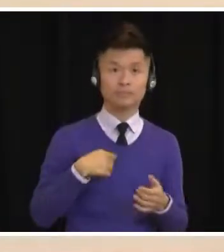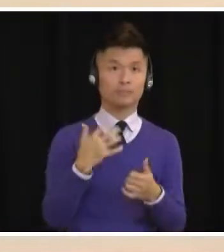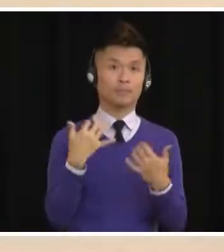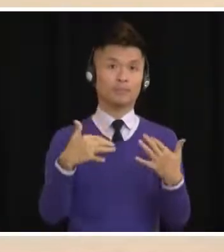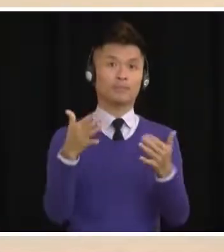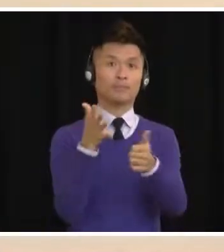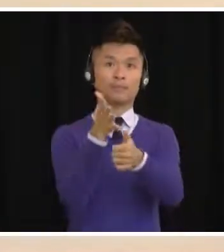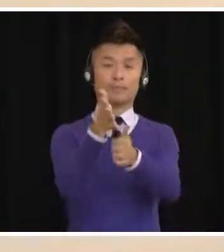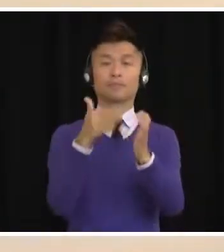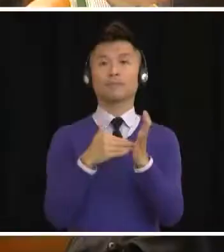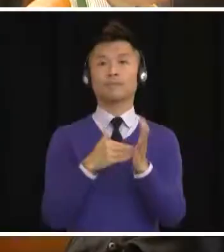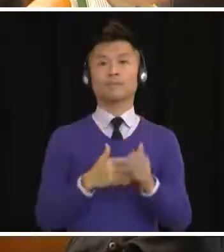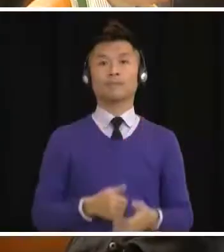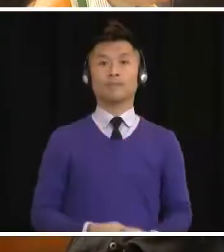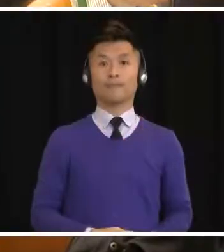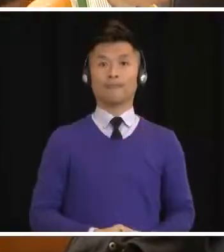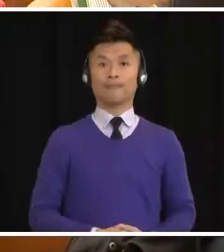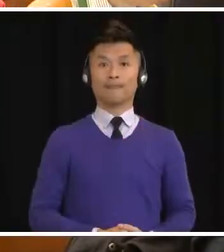No.